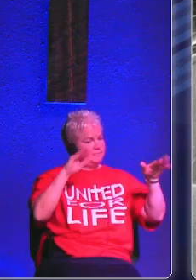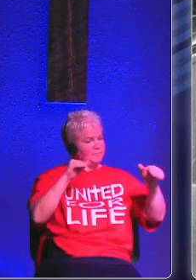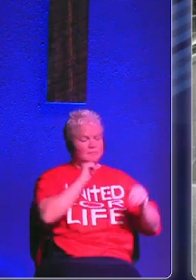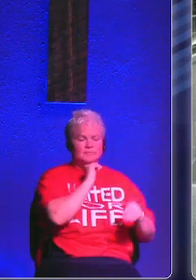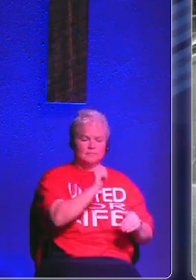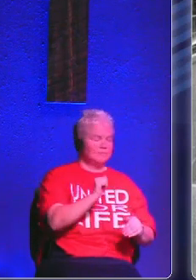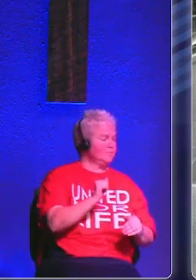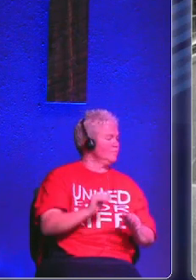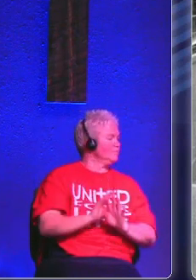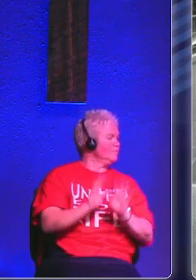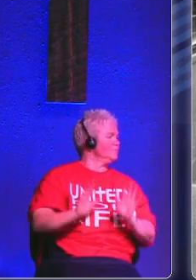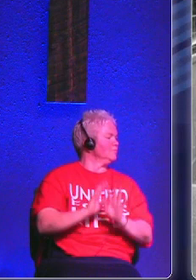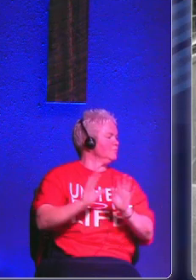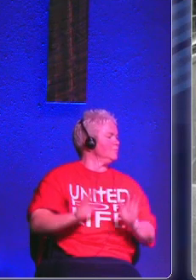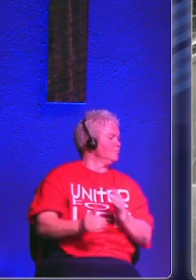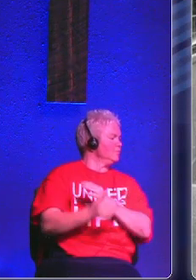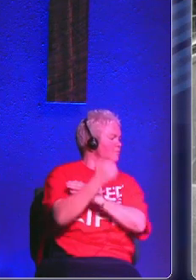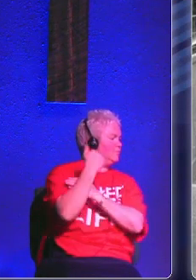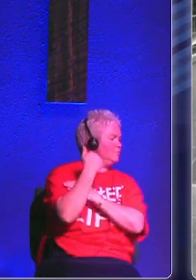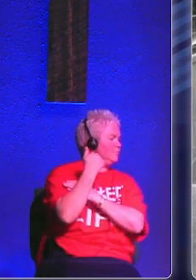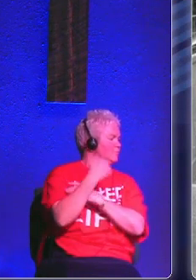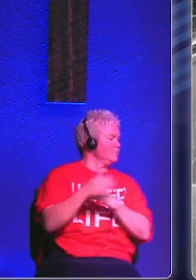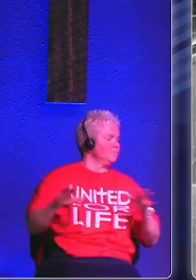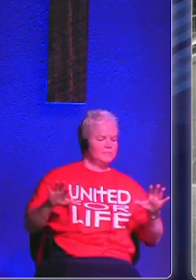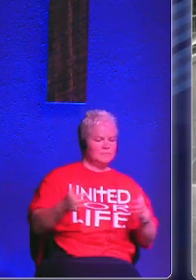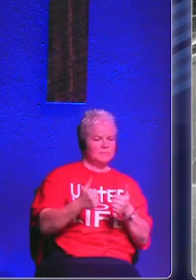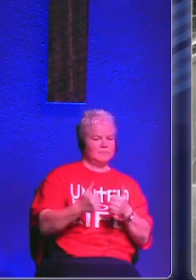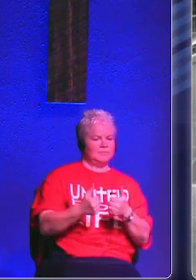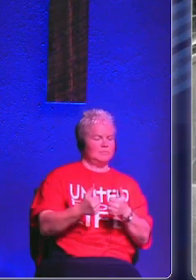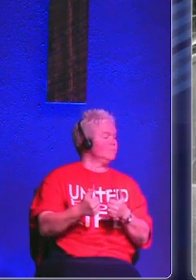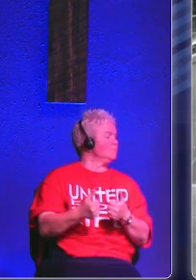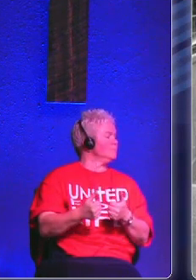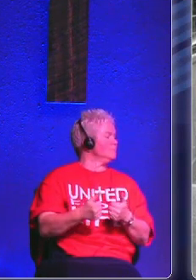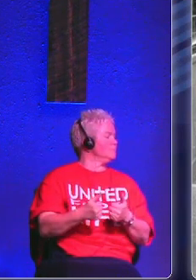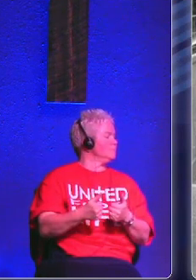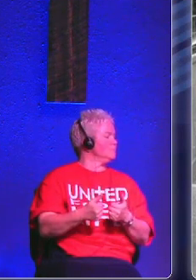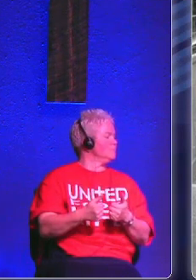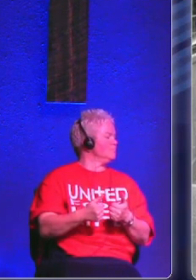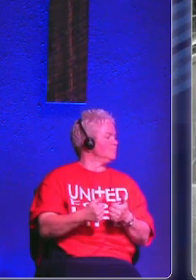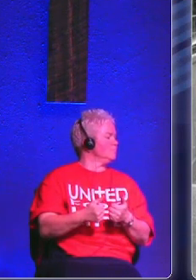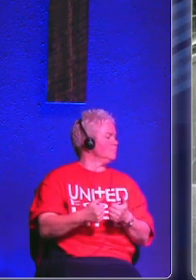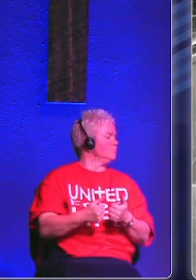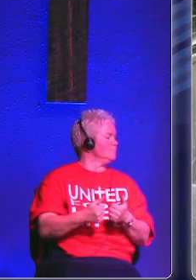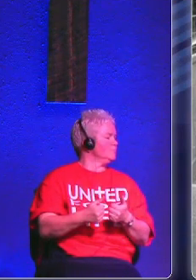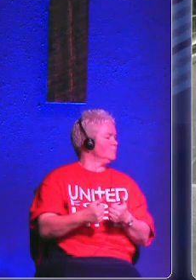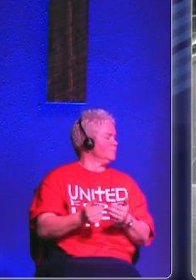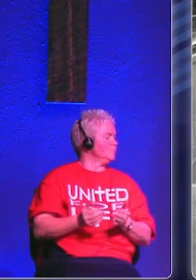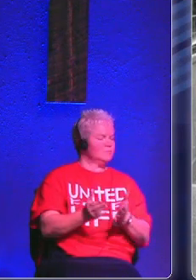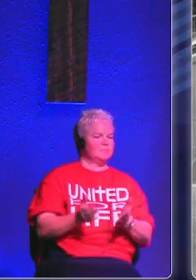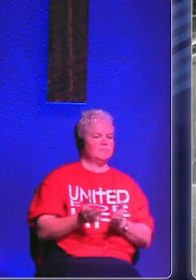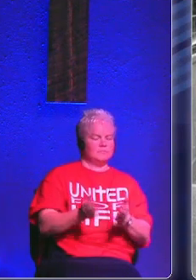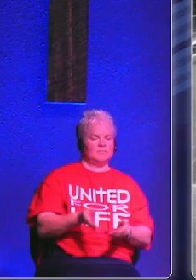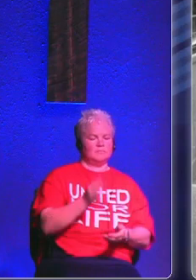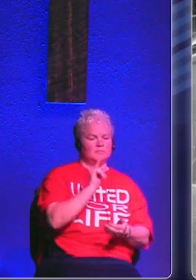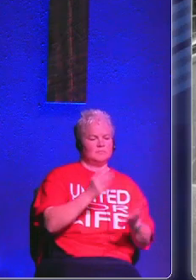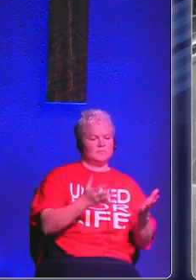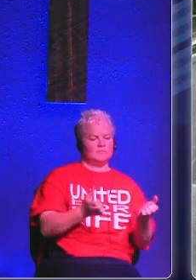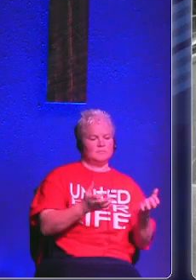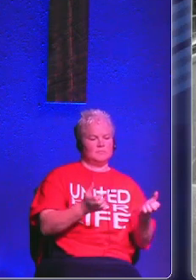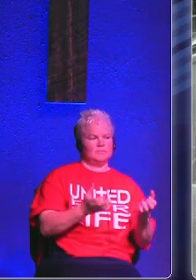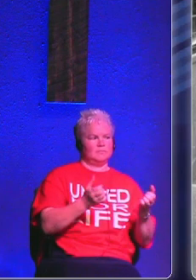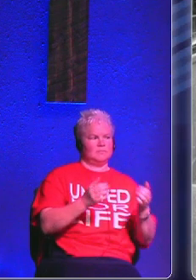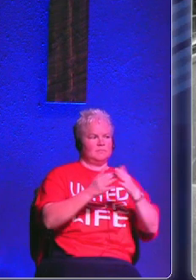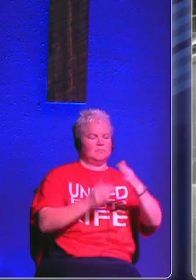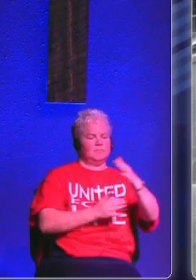not. Sunday mornings should be engaging, and Sunday mornings should be challenging. I want